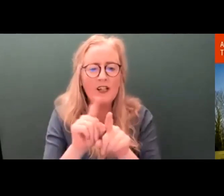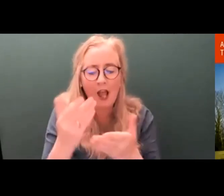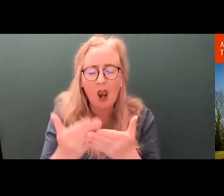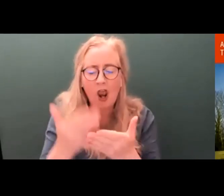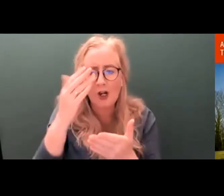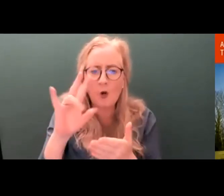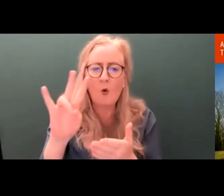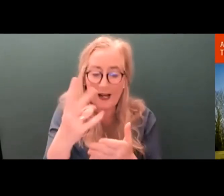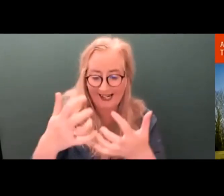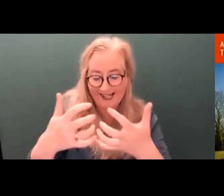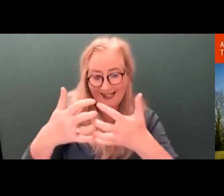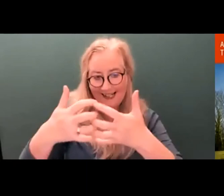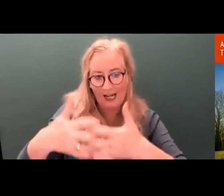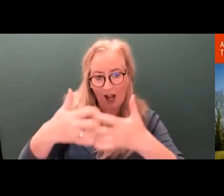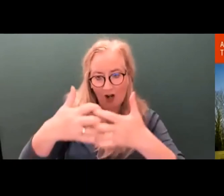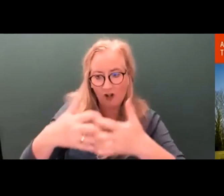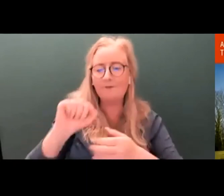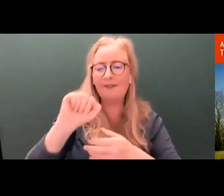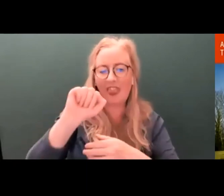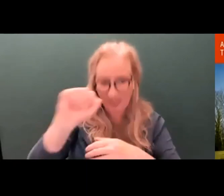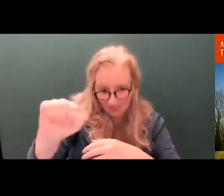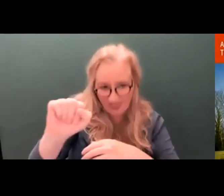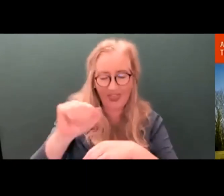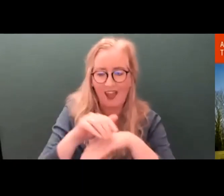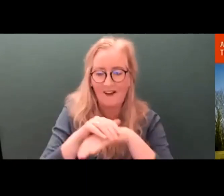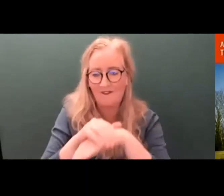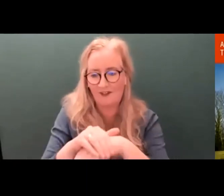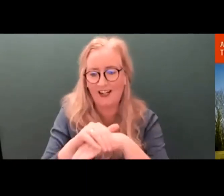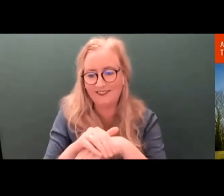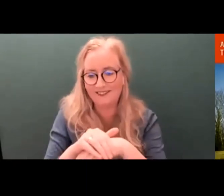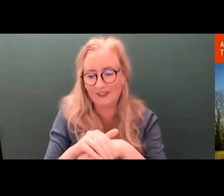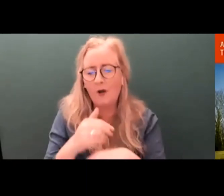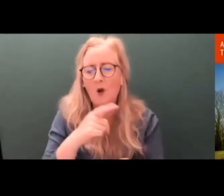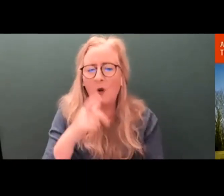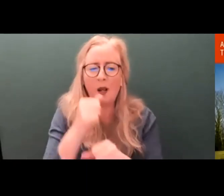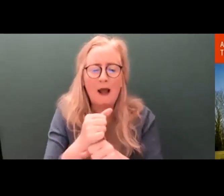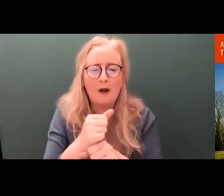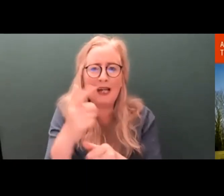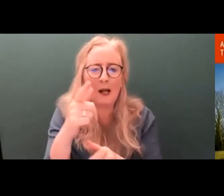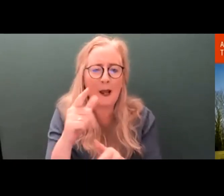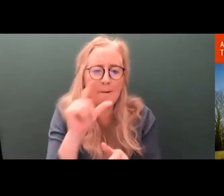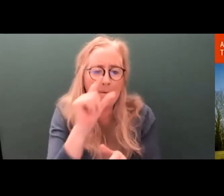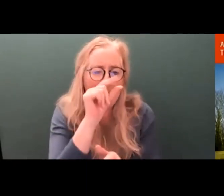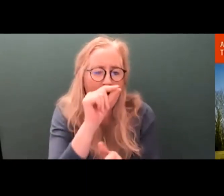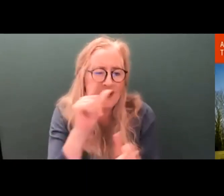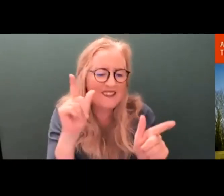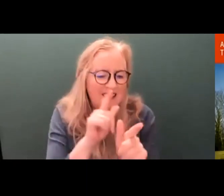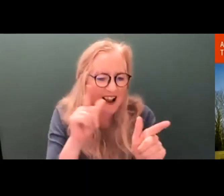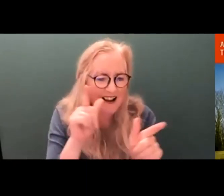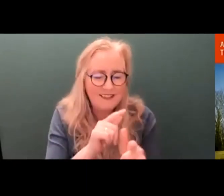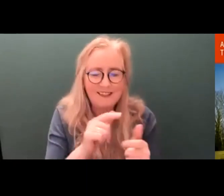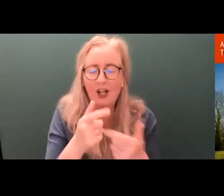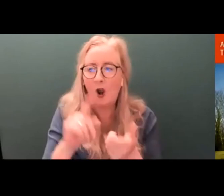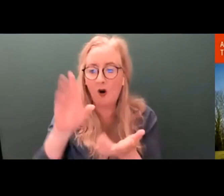that technology is their friend. And we were talking about birdsong and we brought in some recordings. And